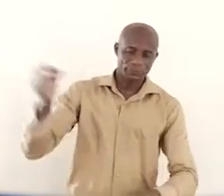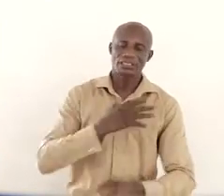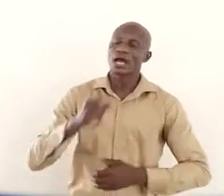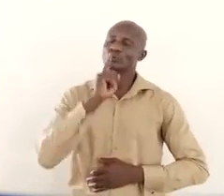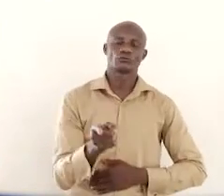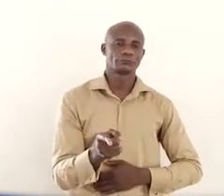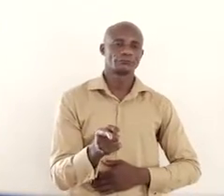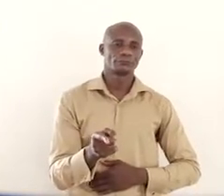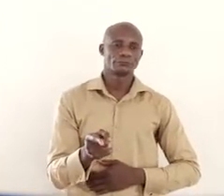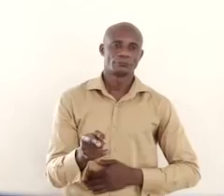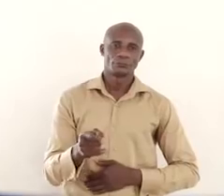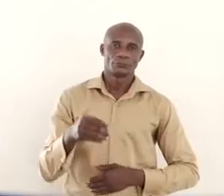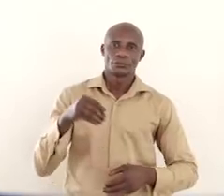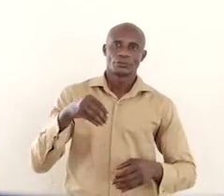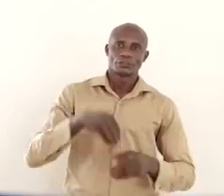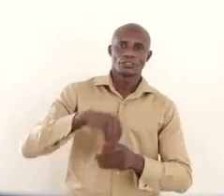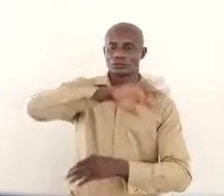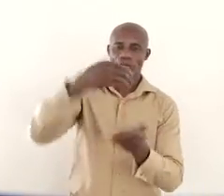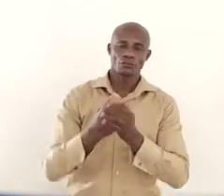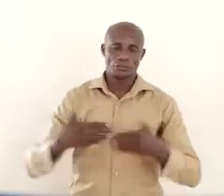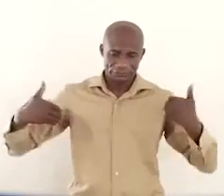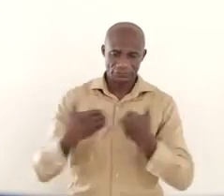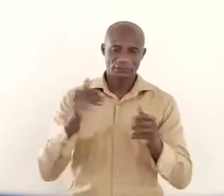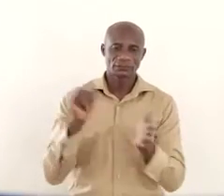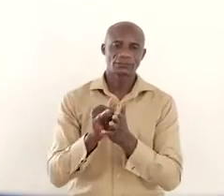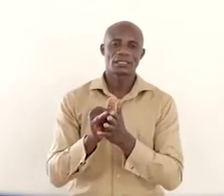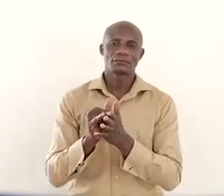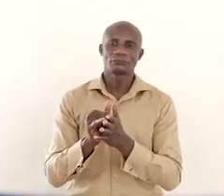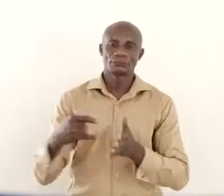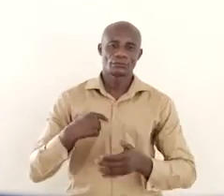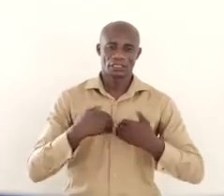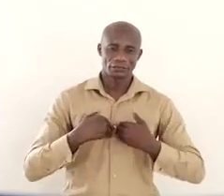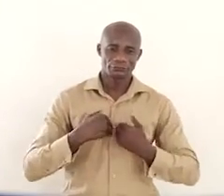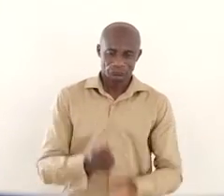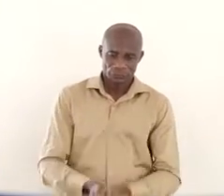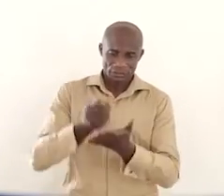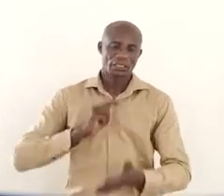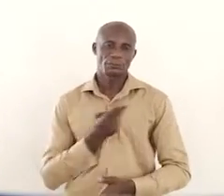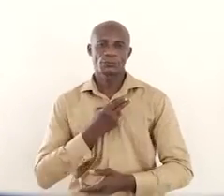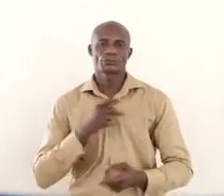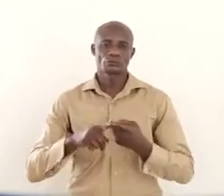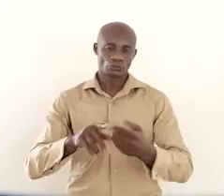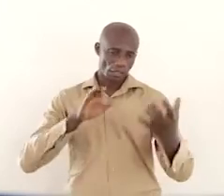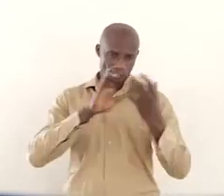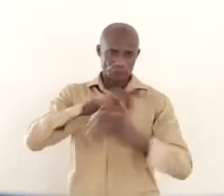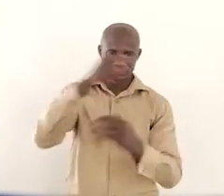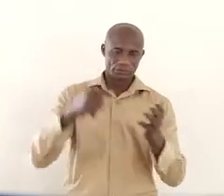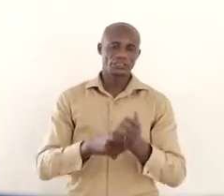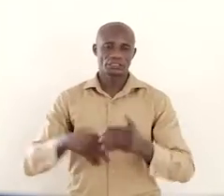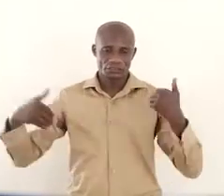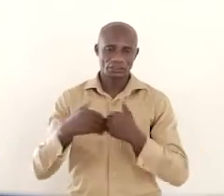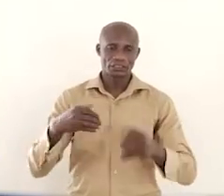in truth. In the face of all the challenges that confront us, help us to approach these